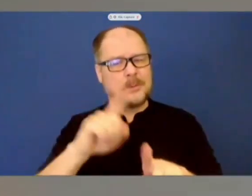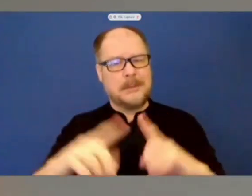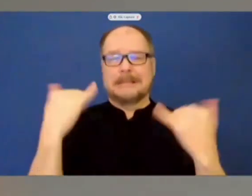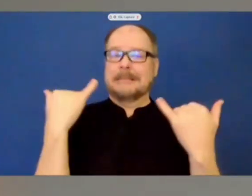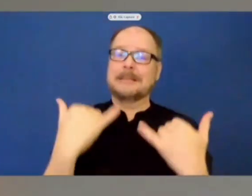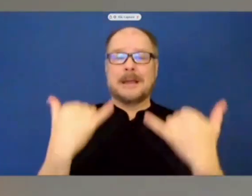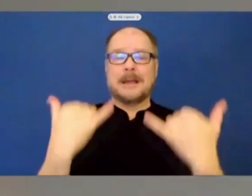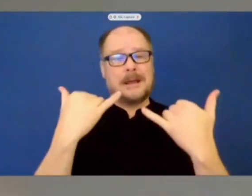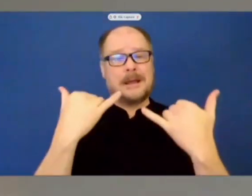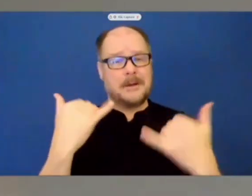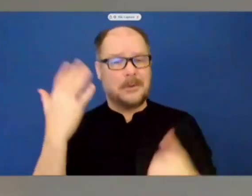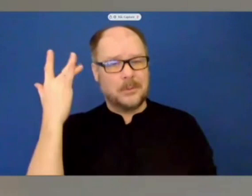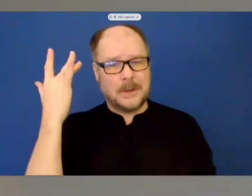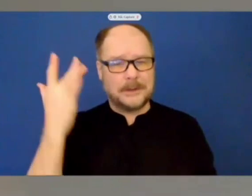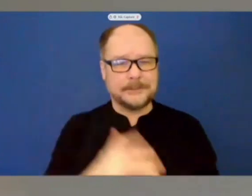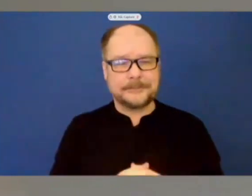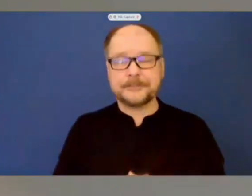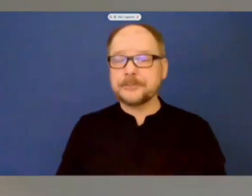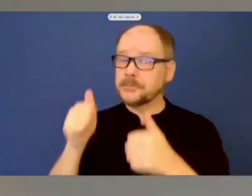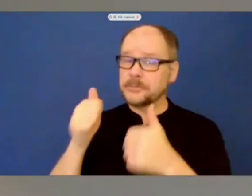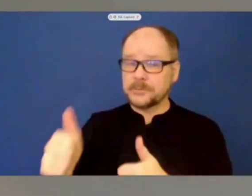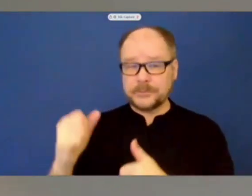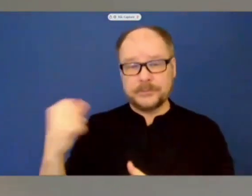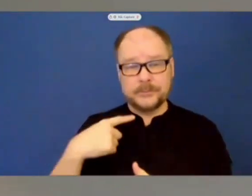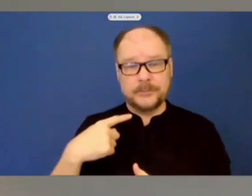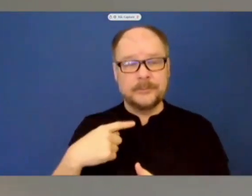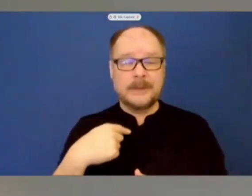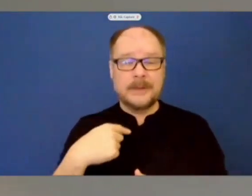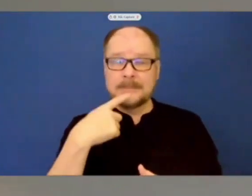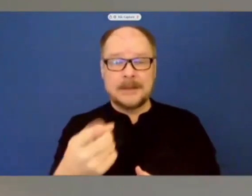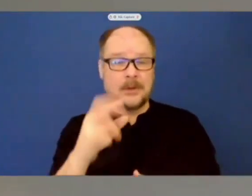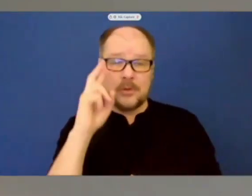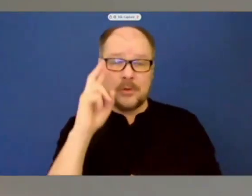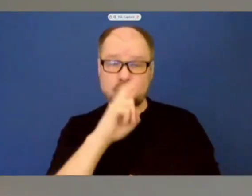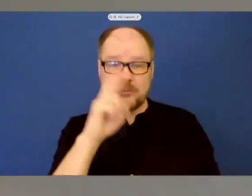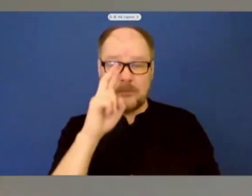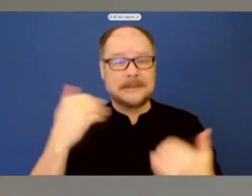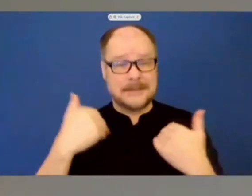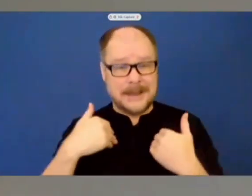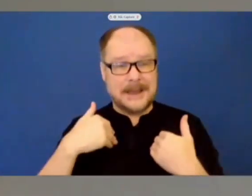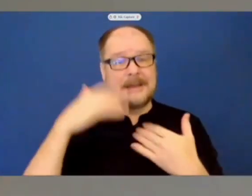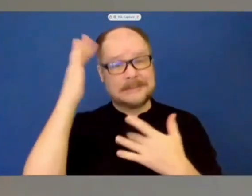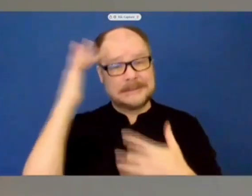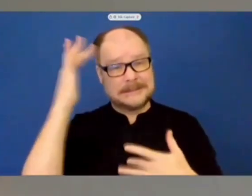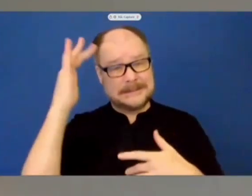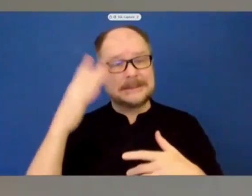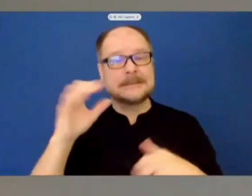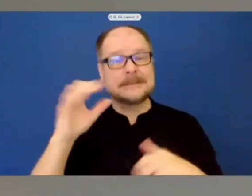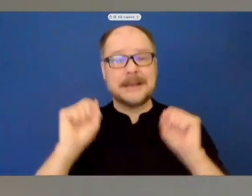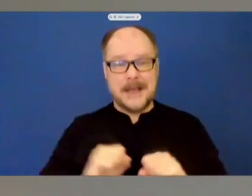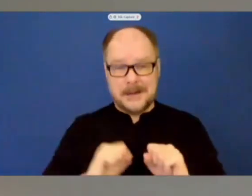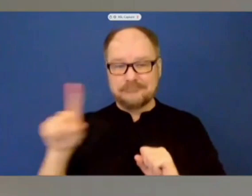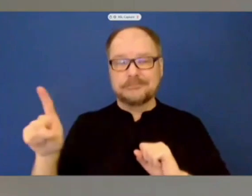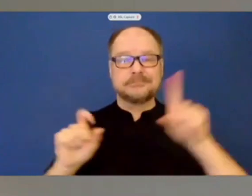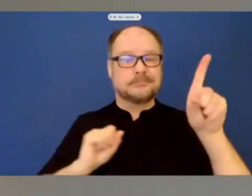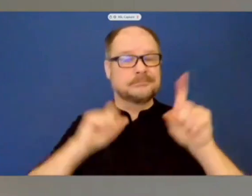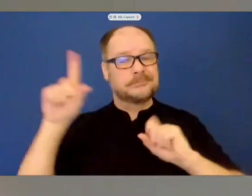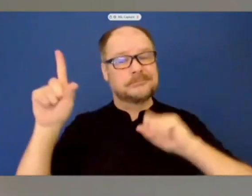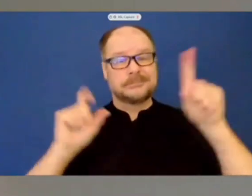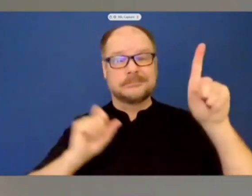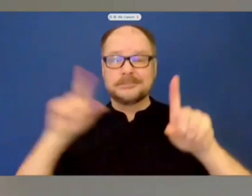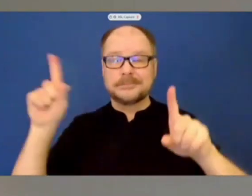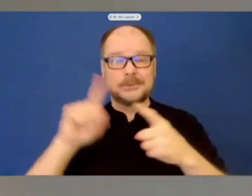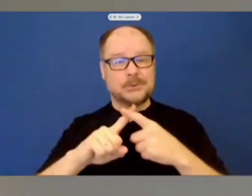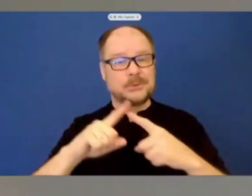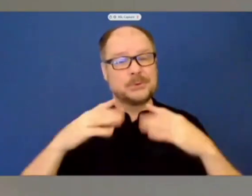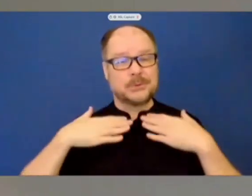That's a great question. I will tell you that rats transmit disease. And even more so than the other things that you're talking